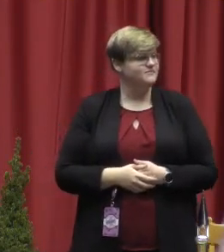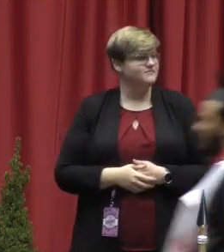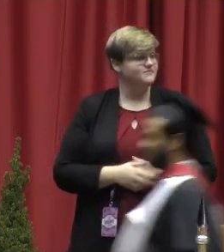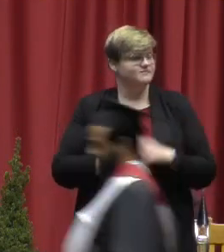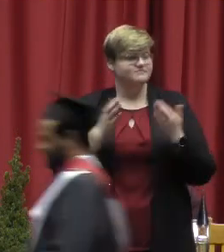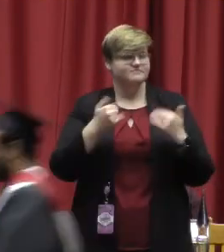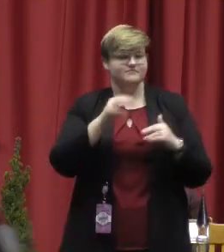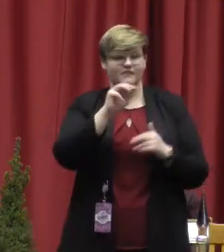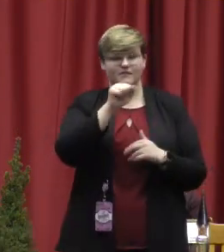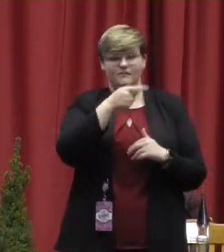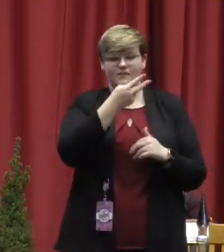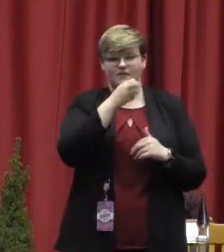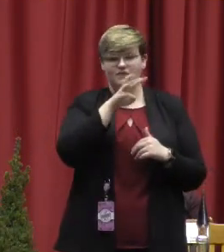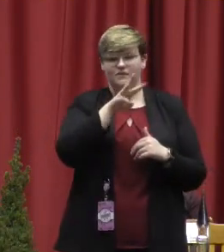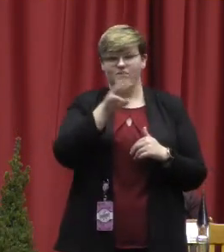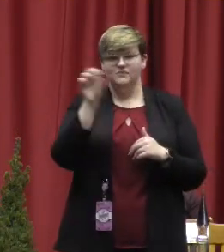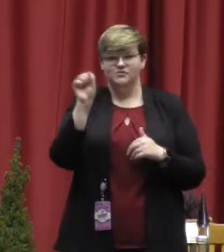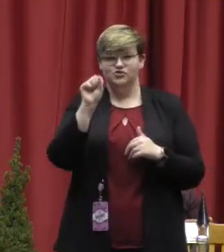Matthew Schimmel.